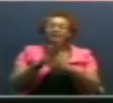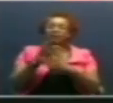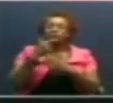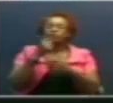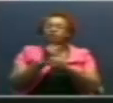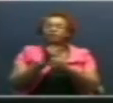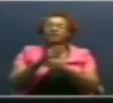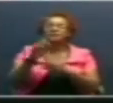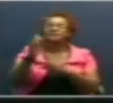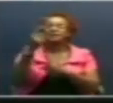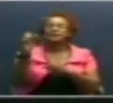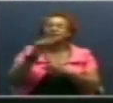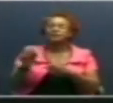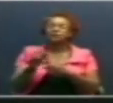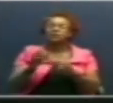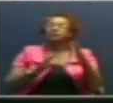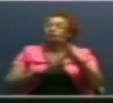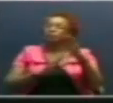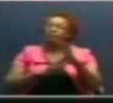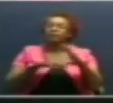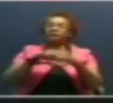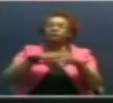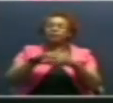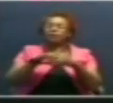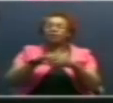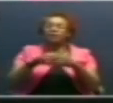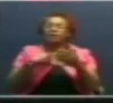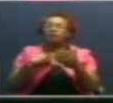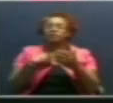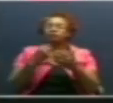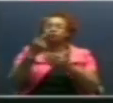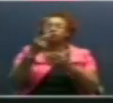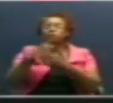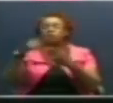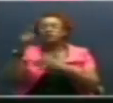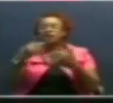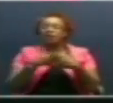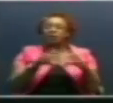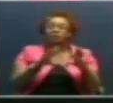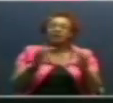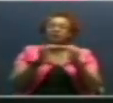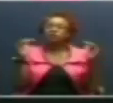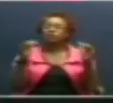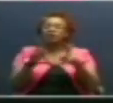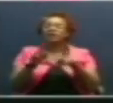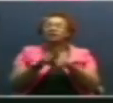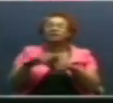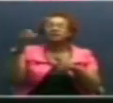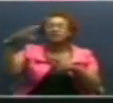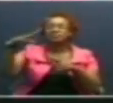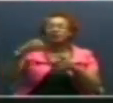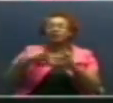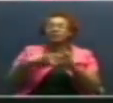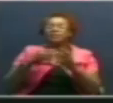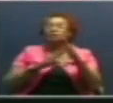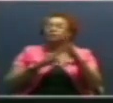his first season in top-flight football, led his side to 2 wins, a loss and a draw as Stima crawled into the top 5. His